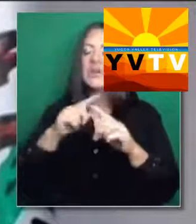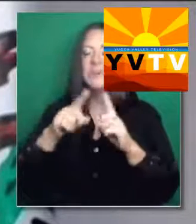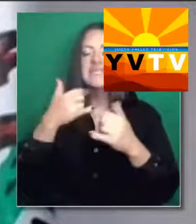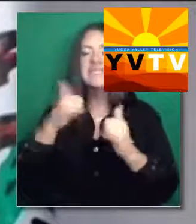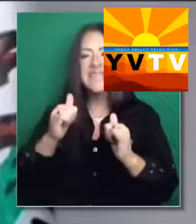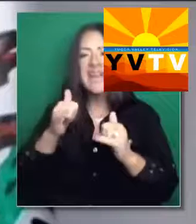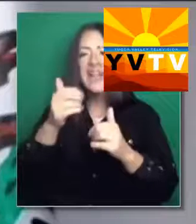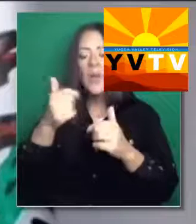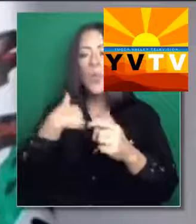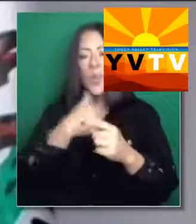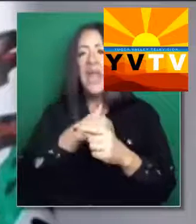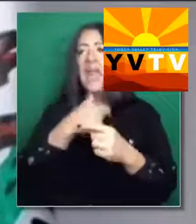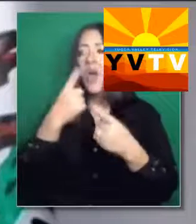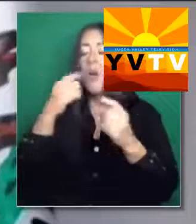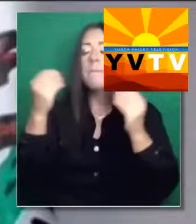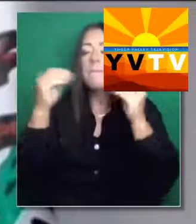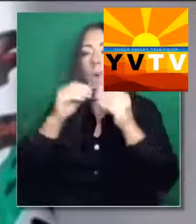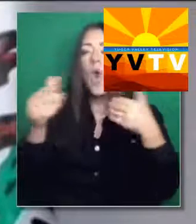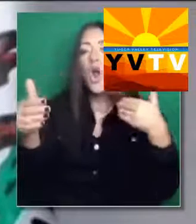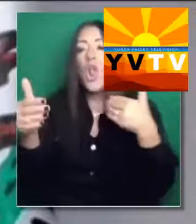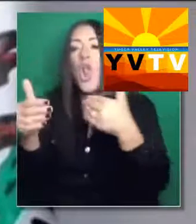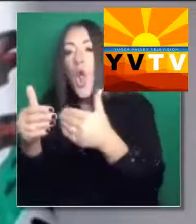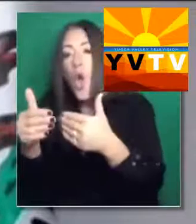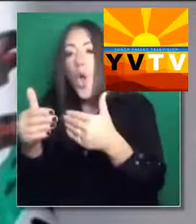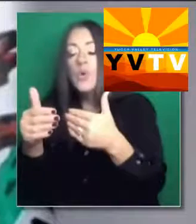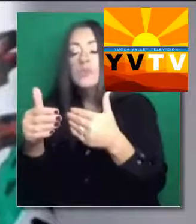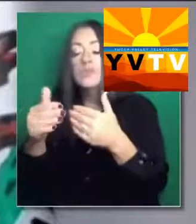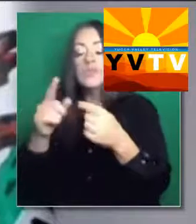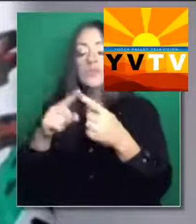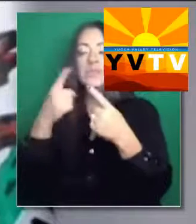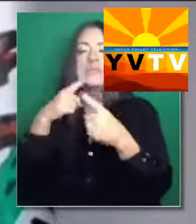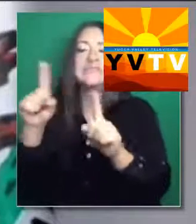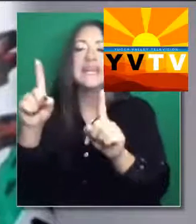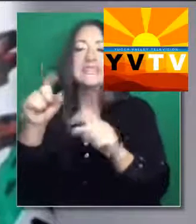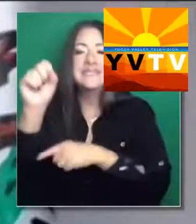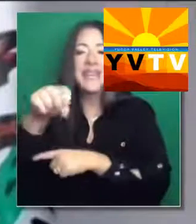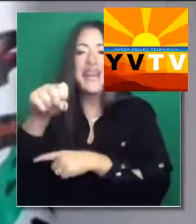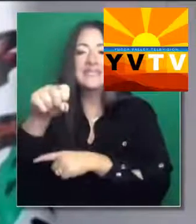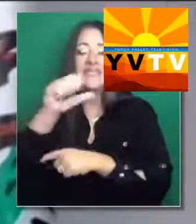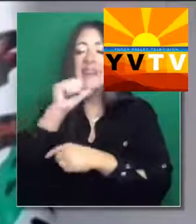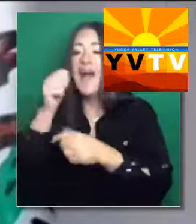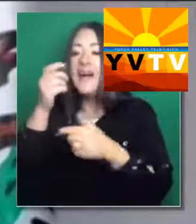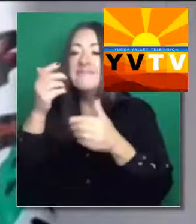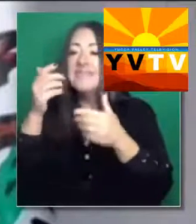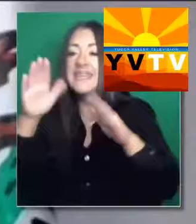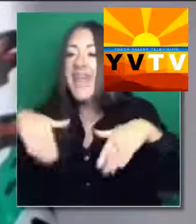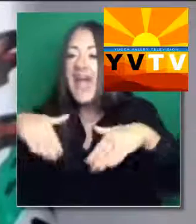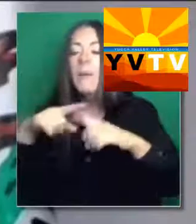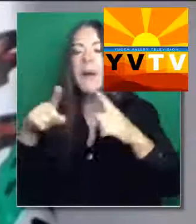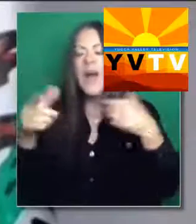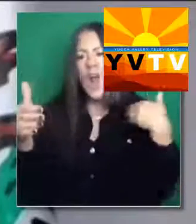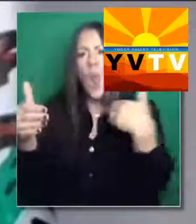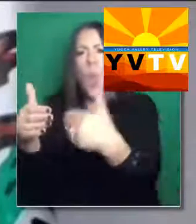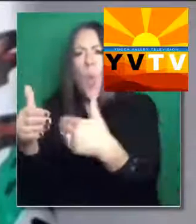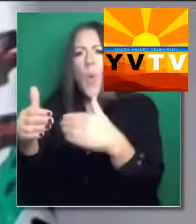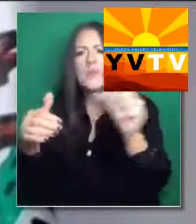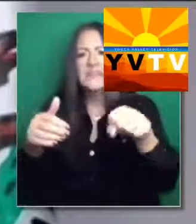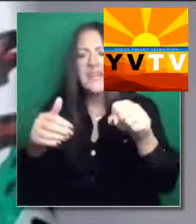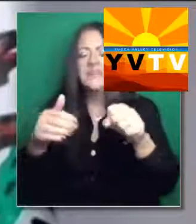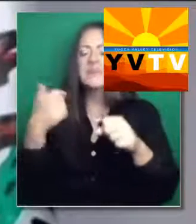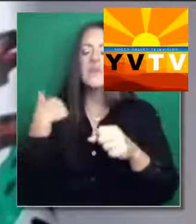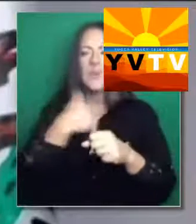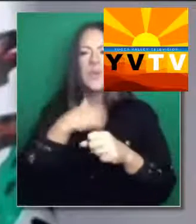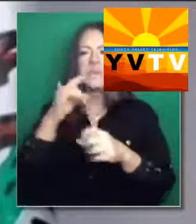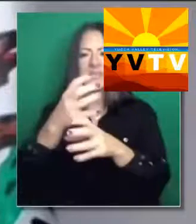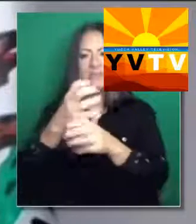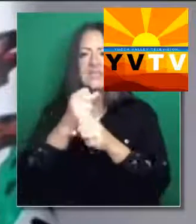light ahead. It will help us, but it's not going to help us right this moment. Even if 100% of the doses that California has received were